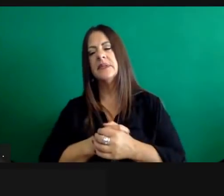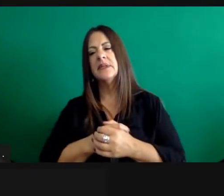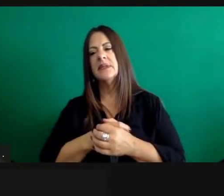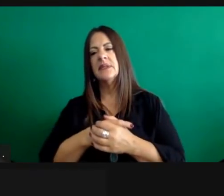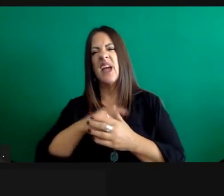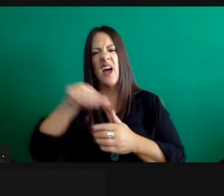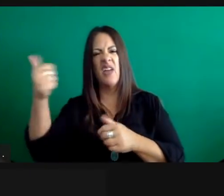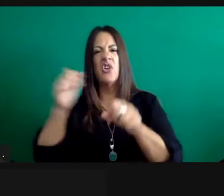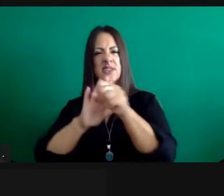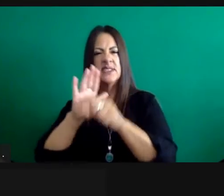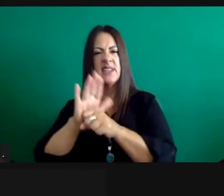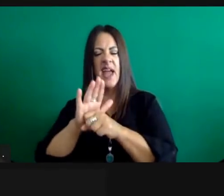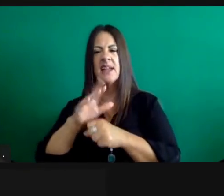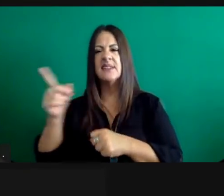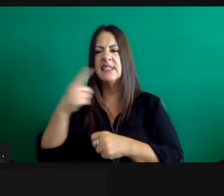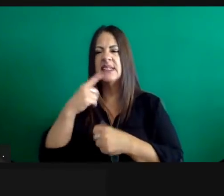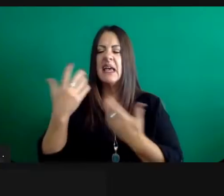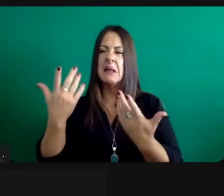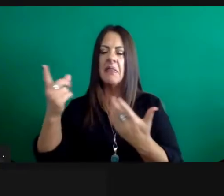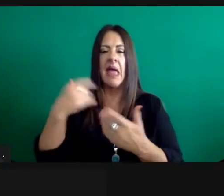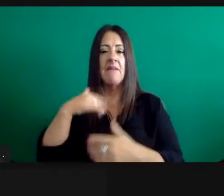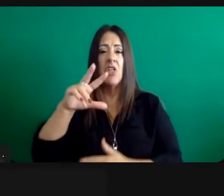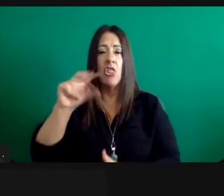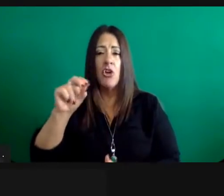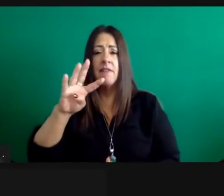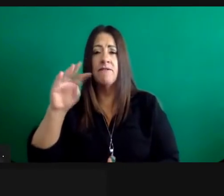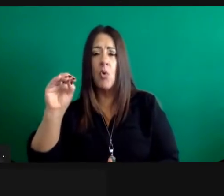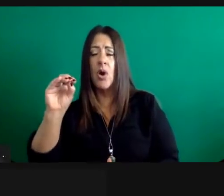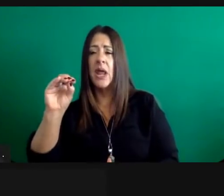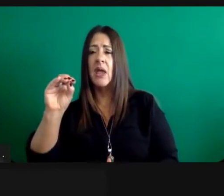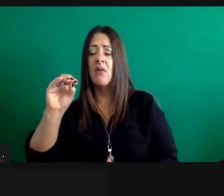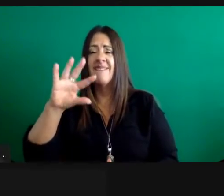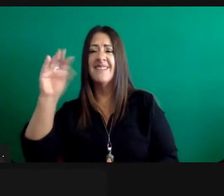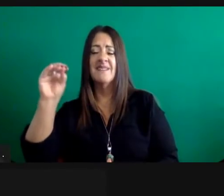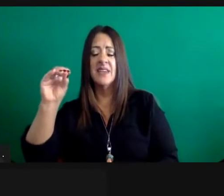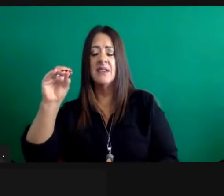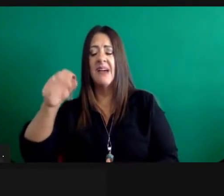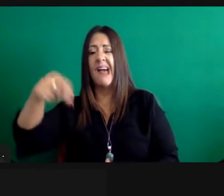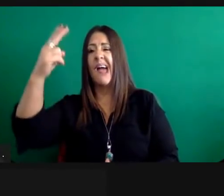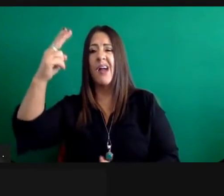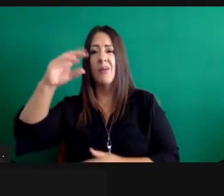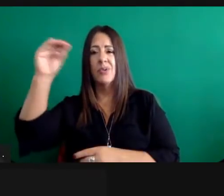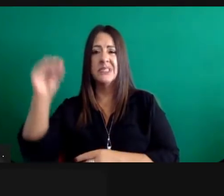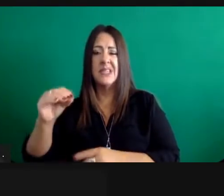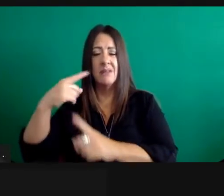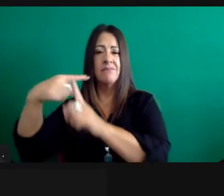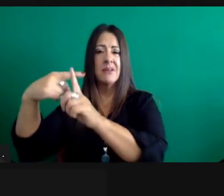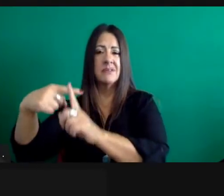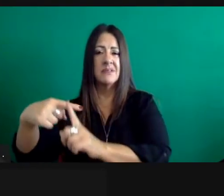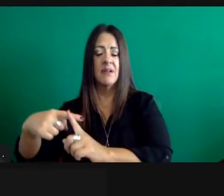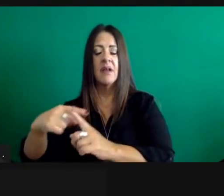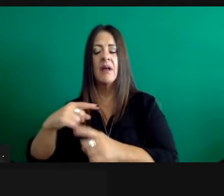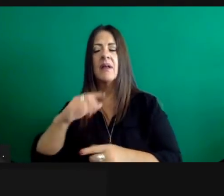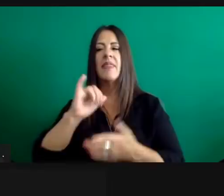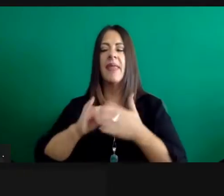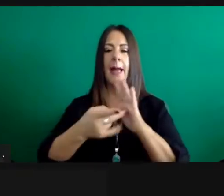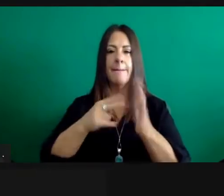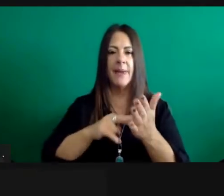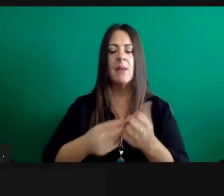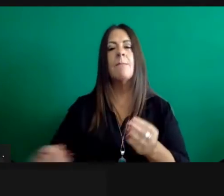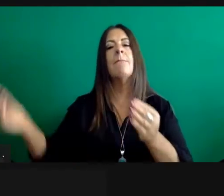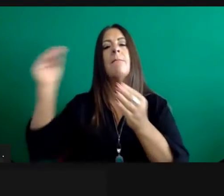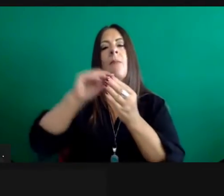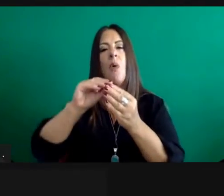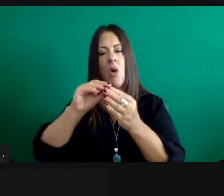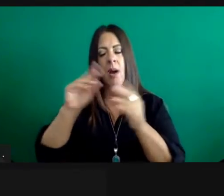are reporting 30, 40, even higher percent positivity rates, what that tells me is that a whole lot more people